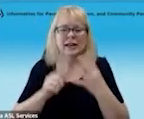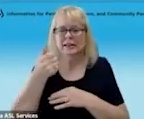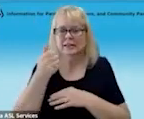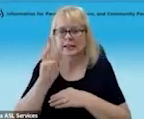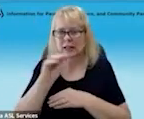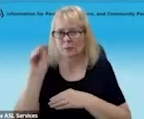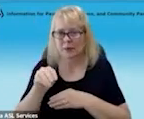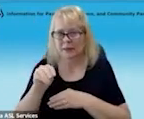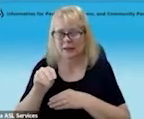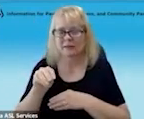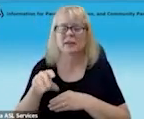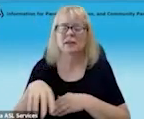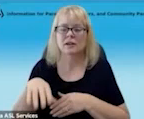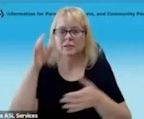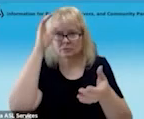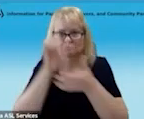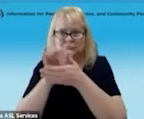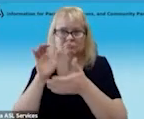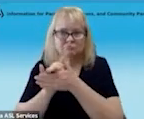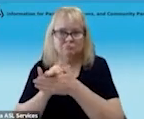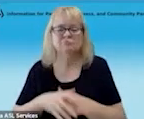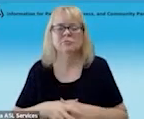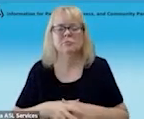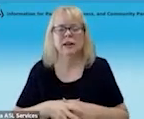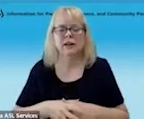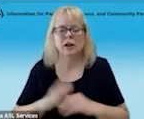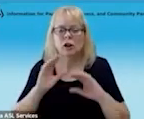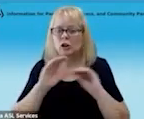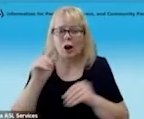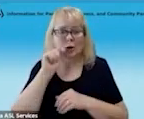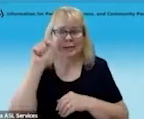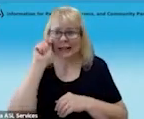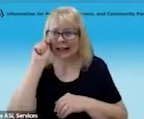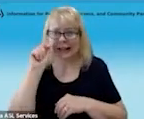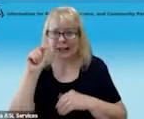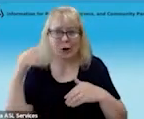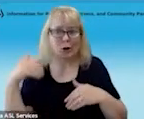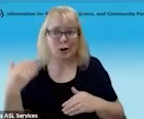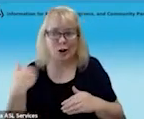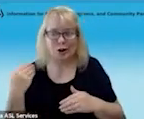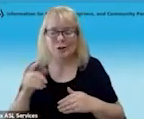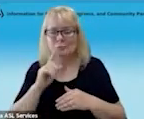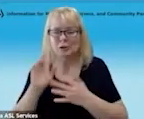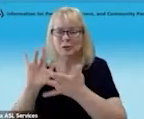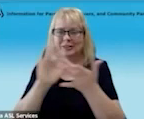representing caregivers, 39% parents, 9% identifying as